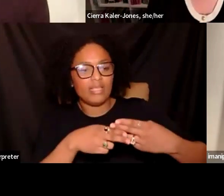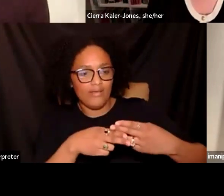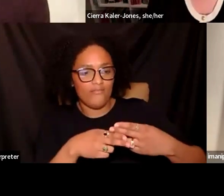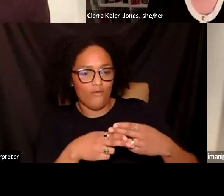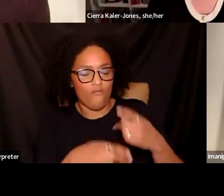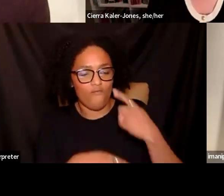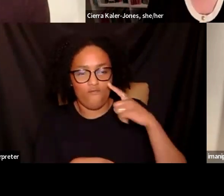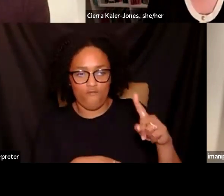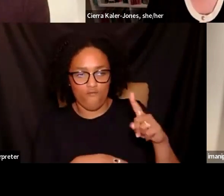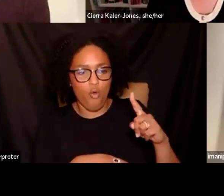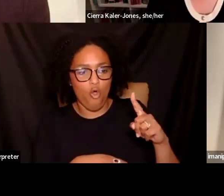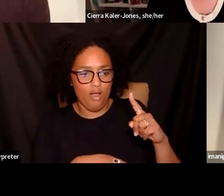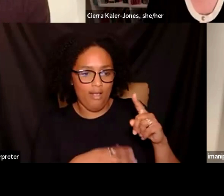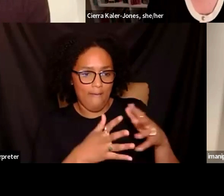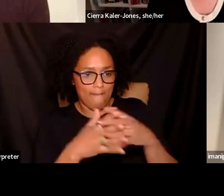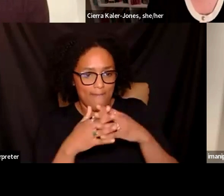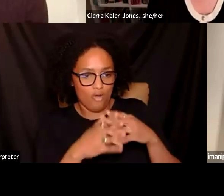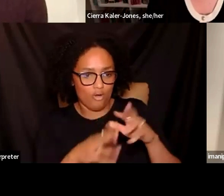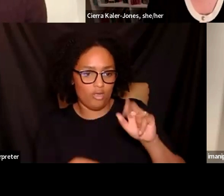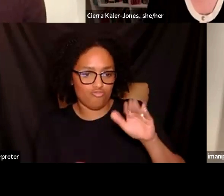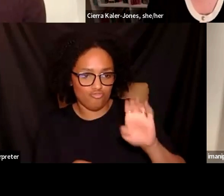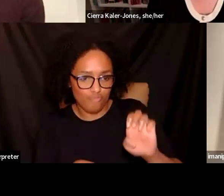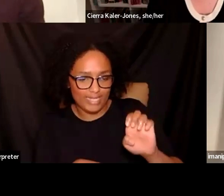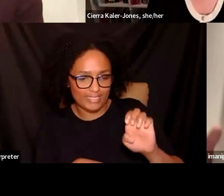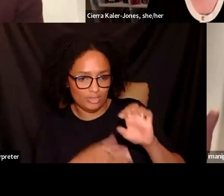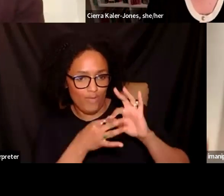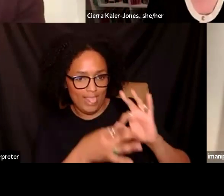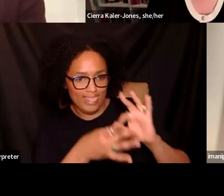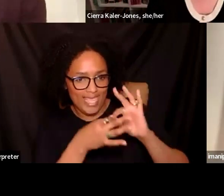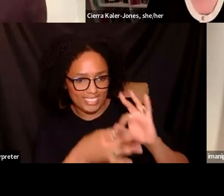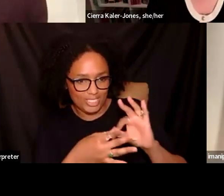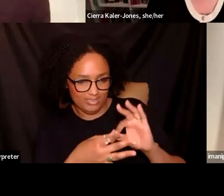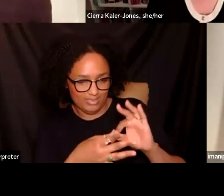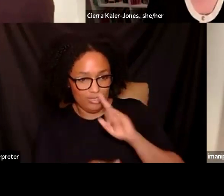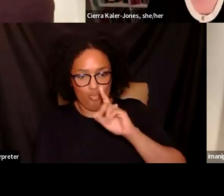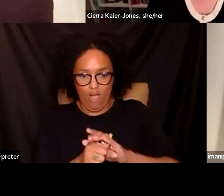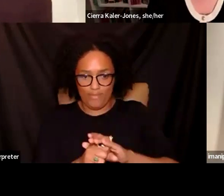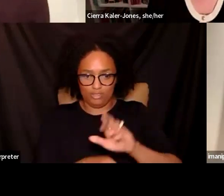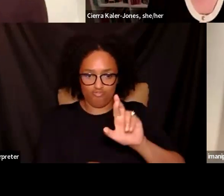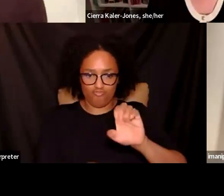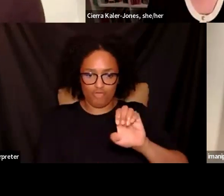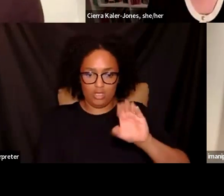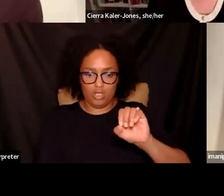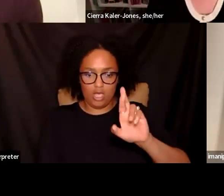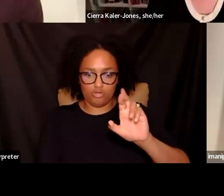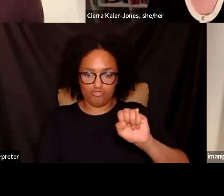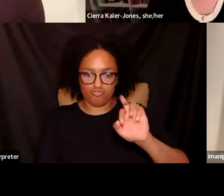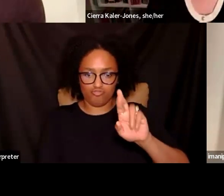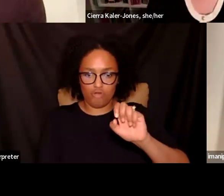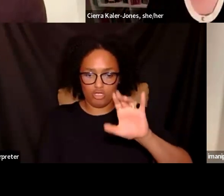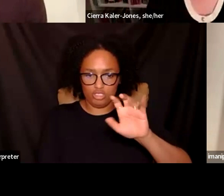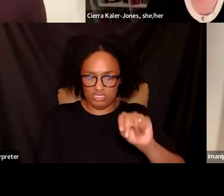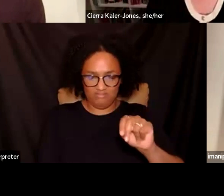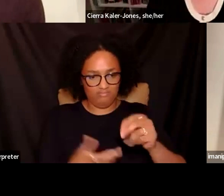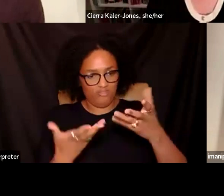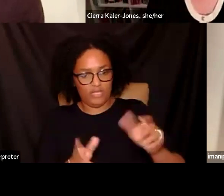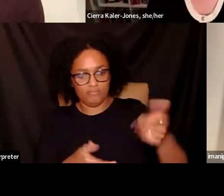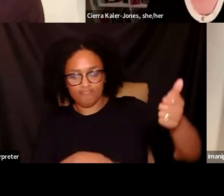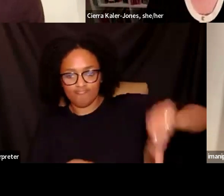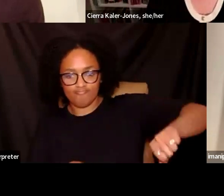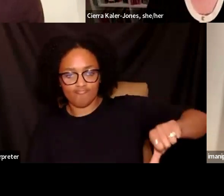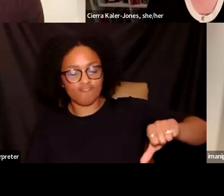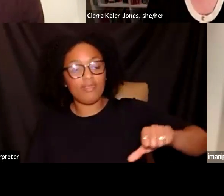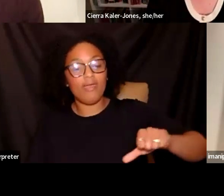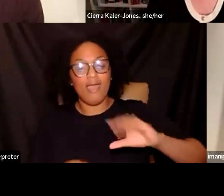when the promise of Reconstruction has been denied, and you have the sort of the period of redemption, the establishment of a Jim